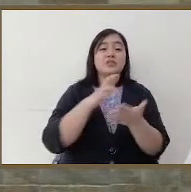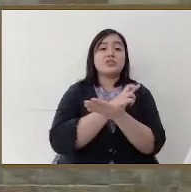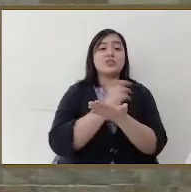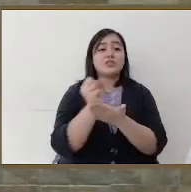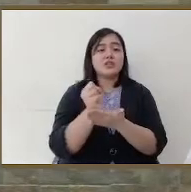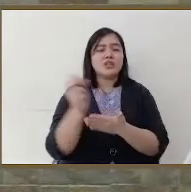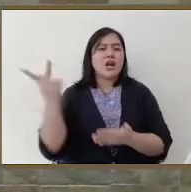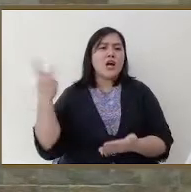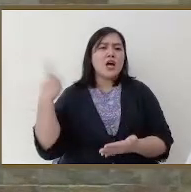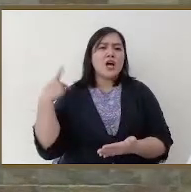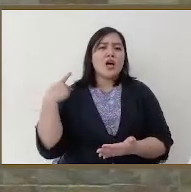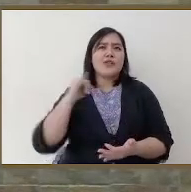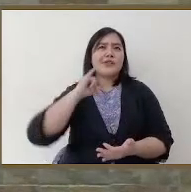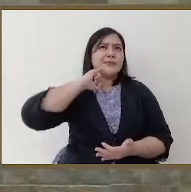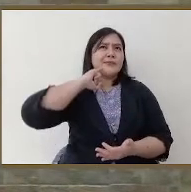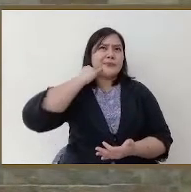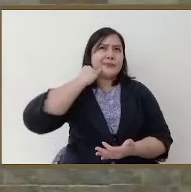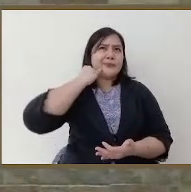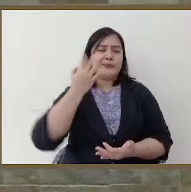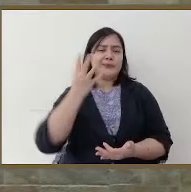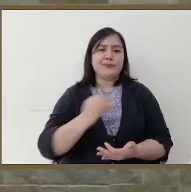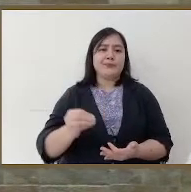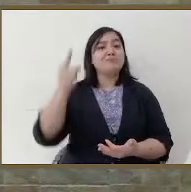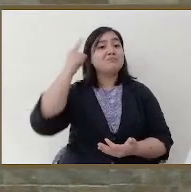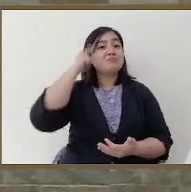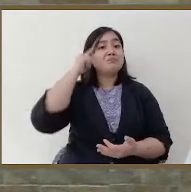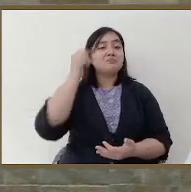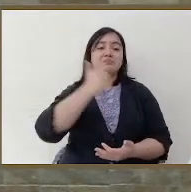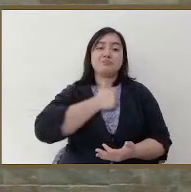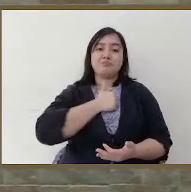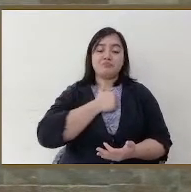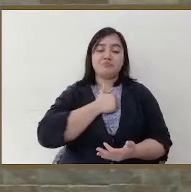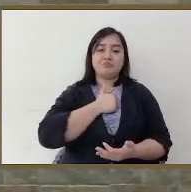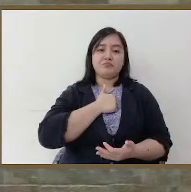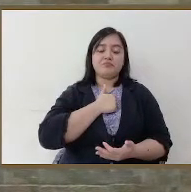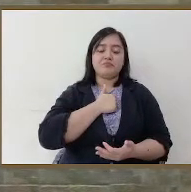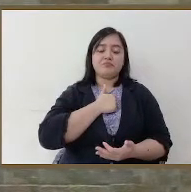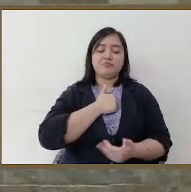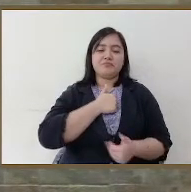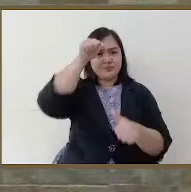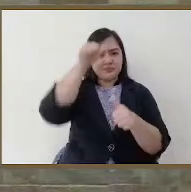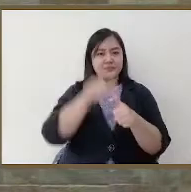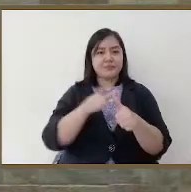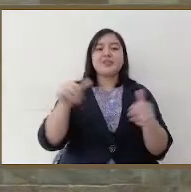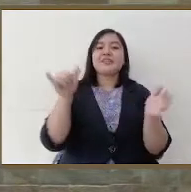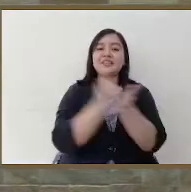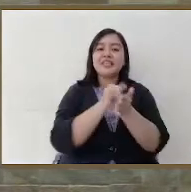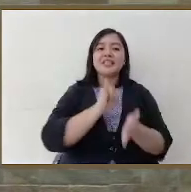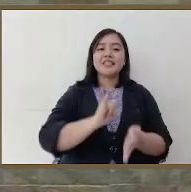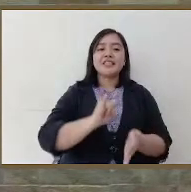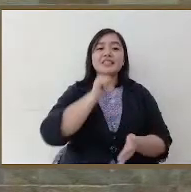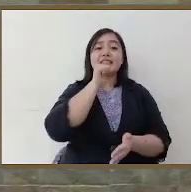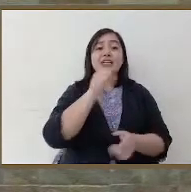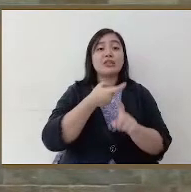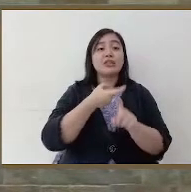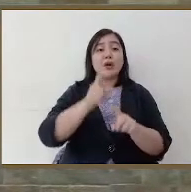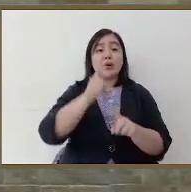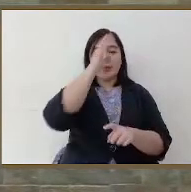selfishness, tandaan niyo po yan, hindi yung pagmamahal na galing sa Diyos. Because here is what I